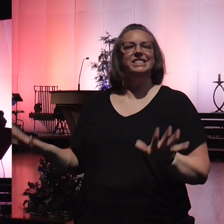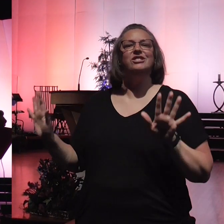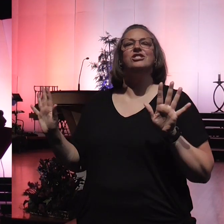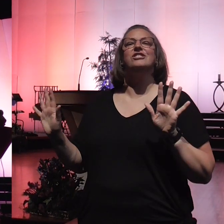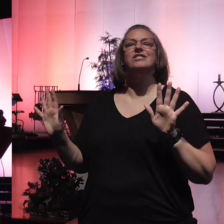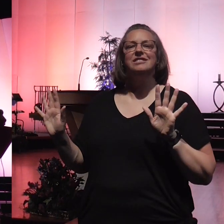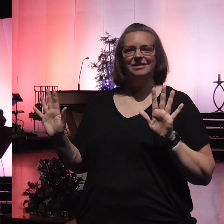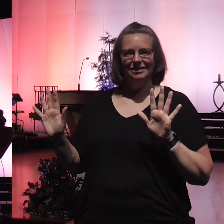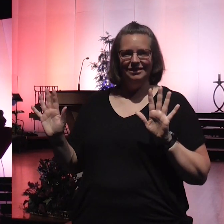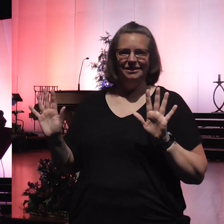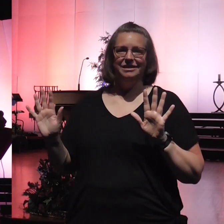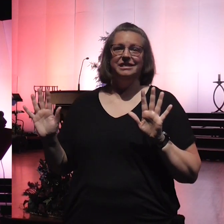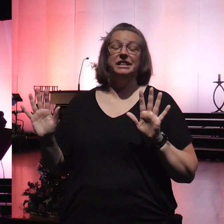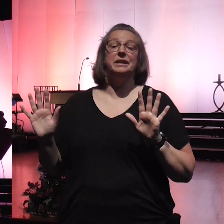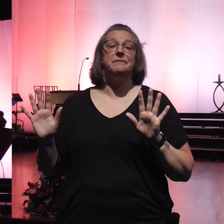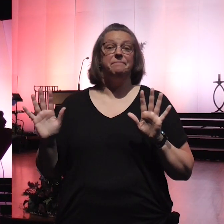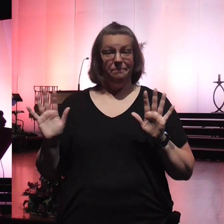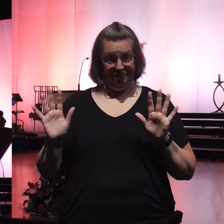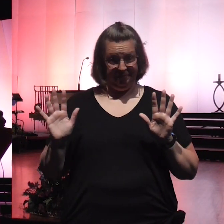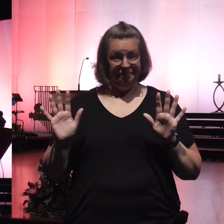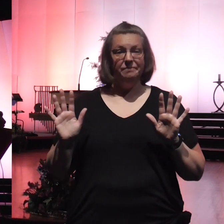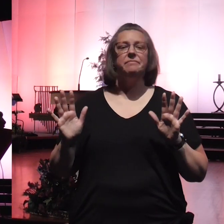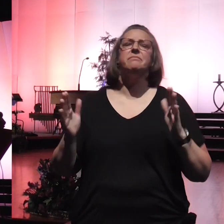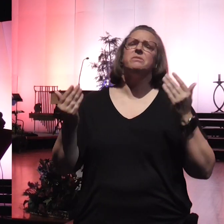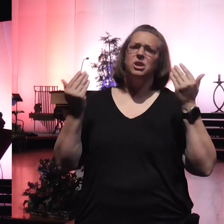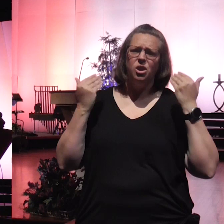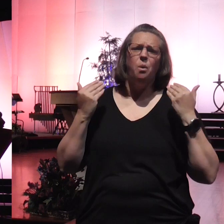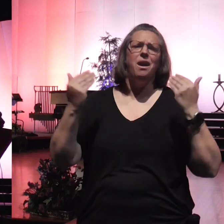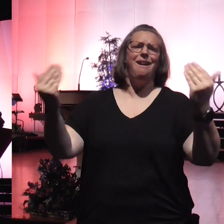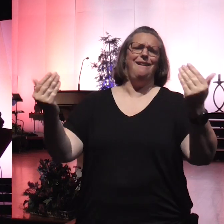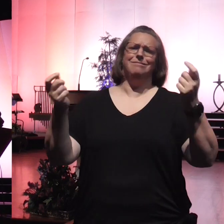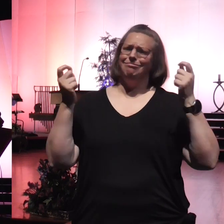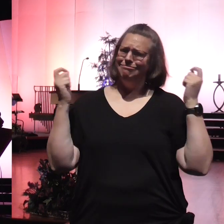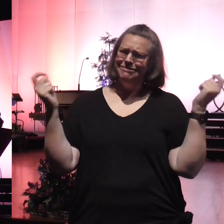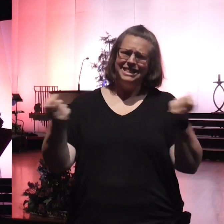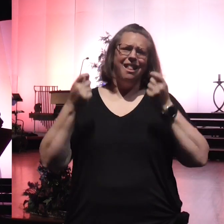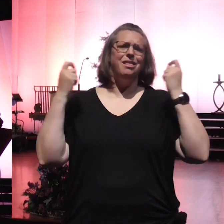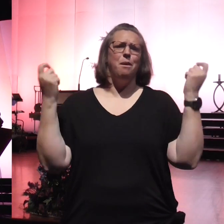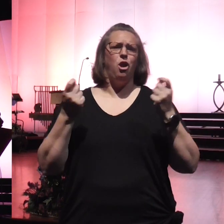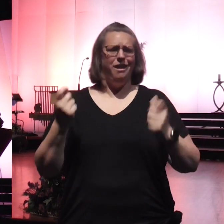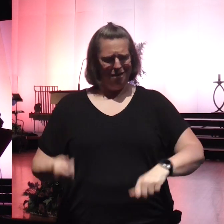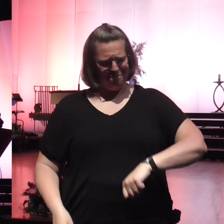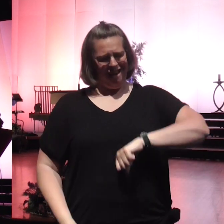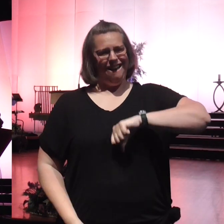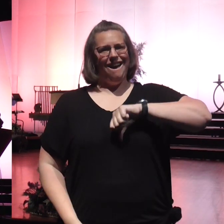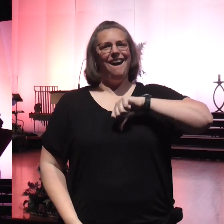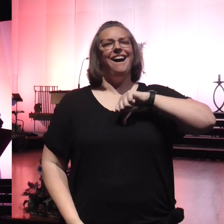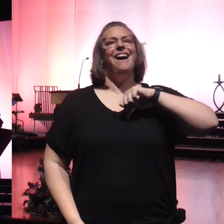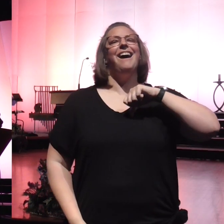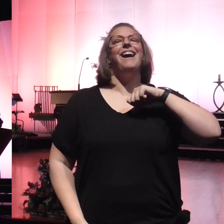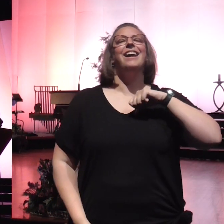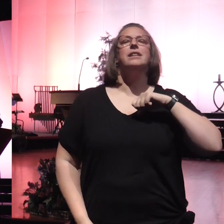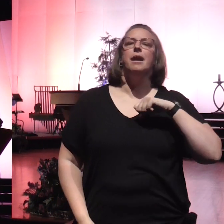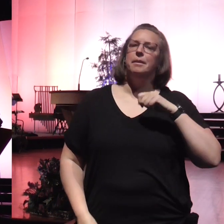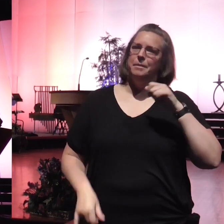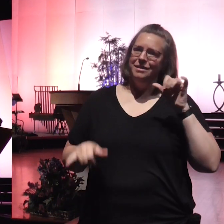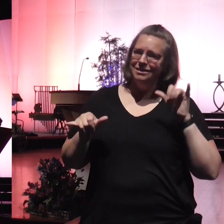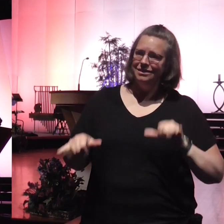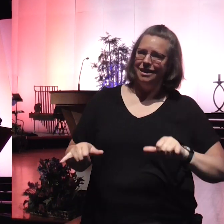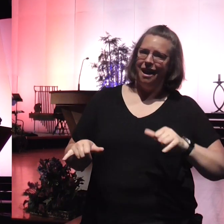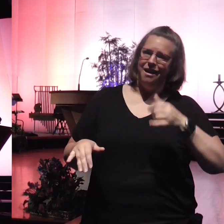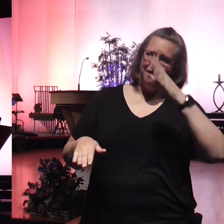is realized, let yourself feel the pride, but always